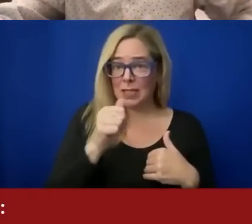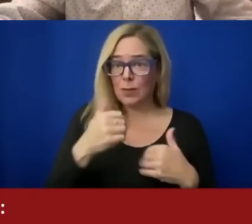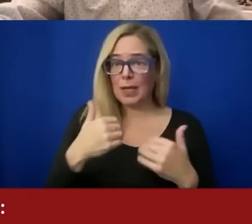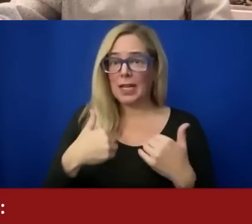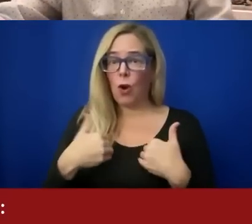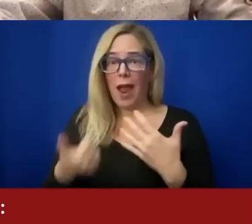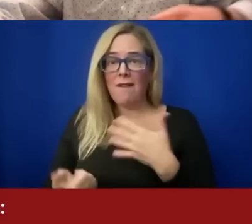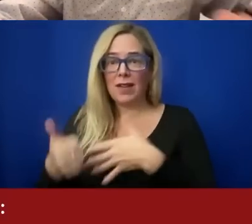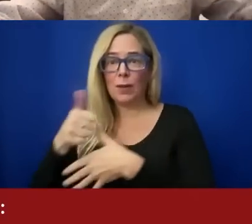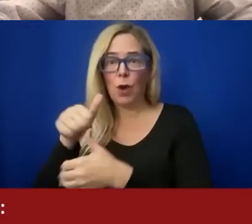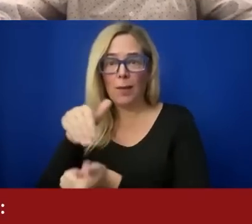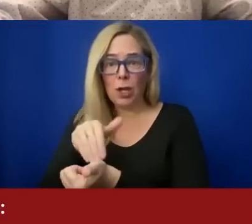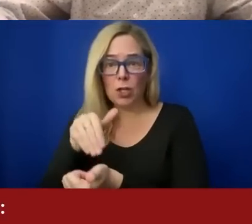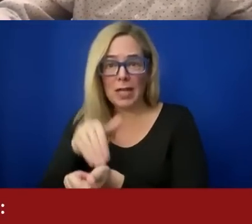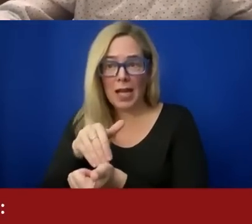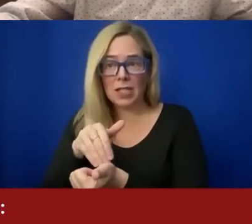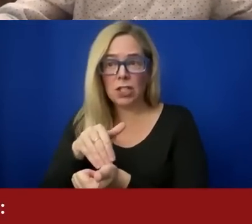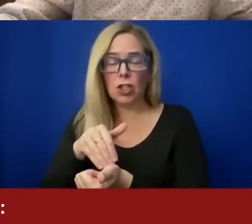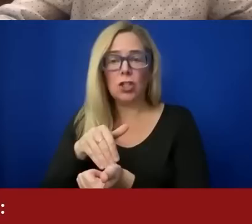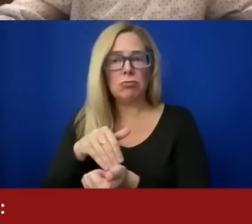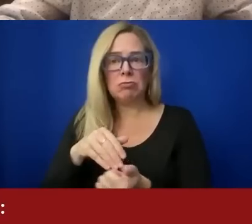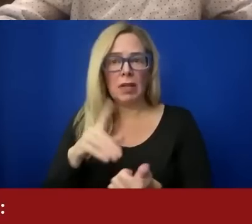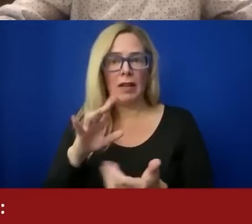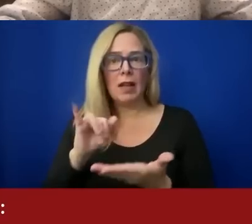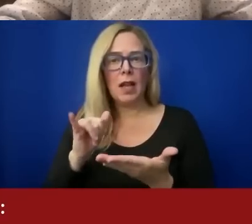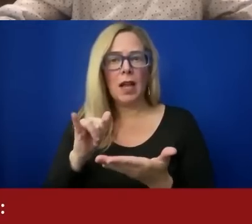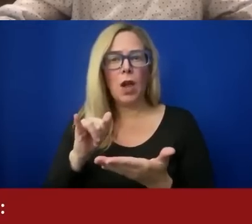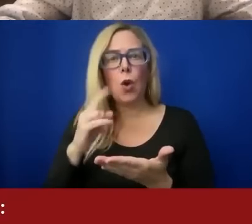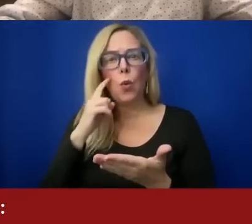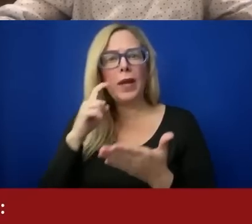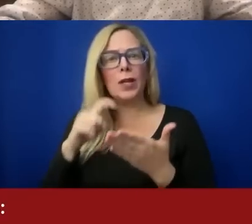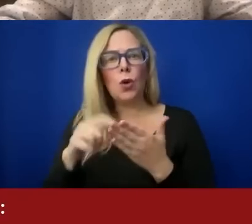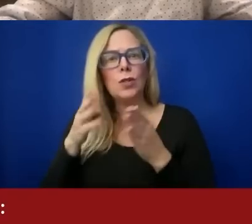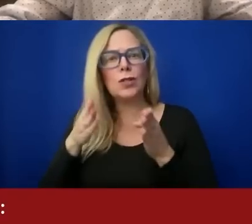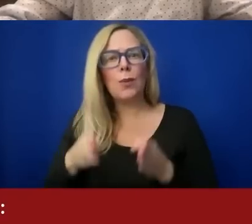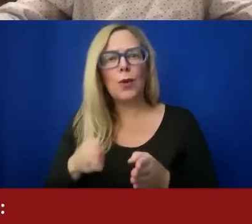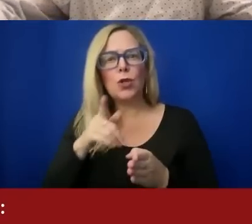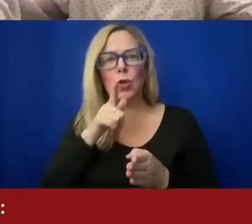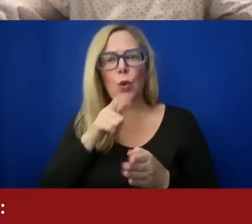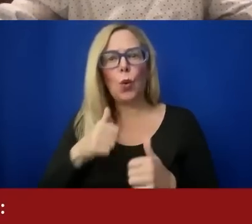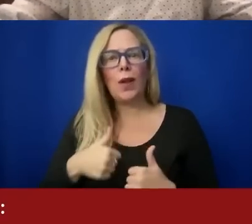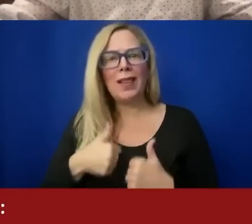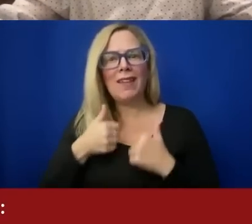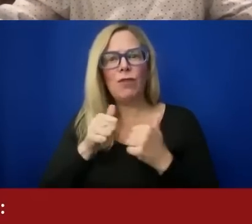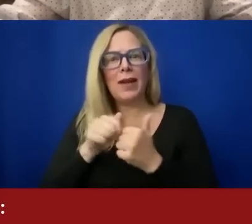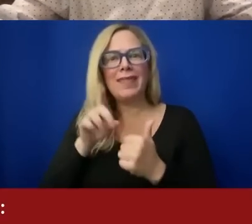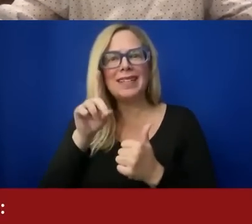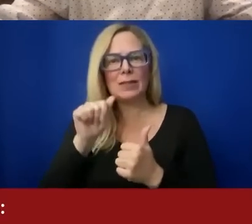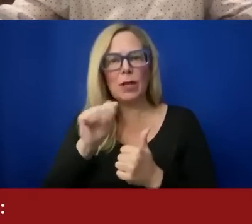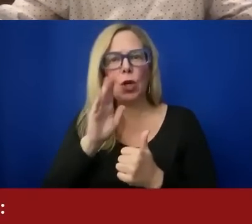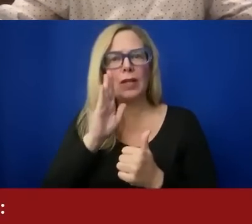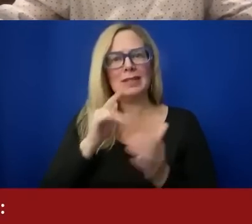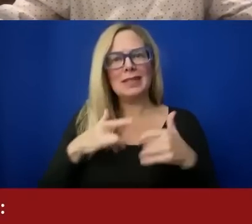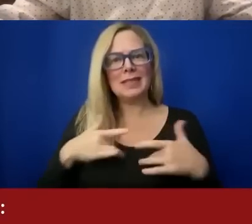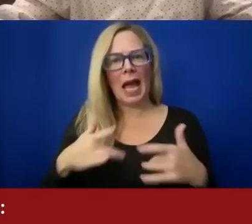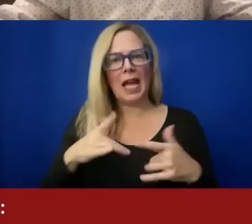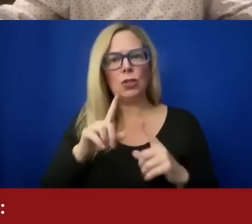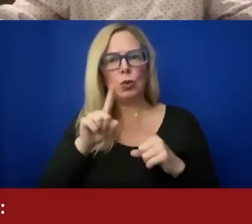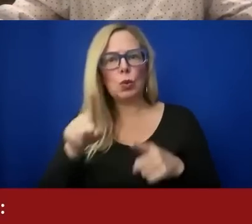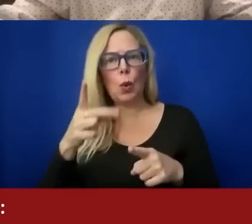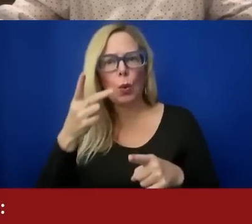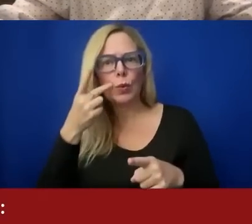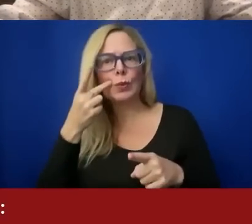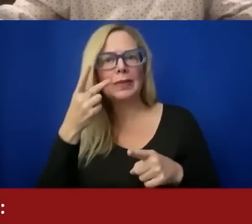with living with a disability were more likely to see their primary care provider in the past 12 months. So there seems to be